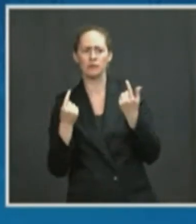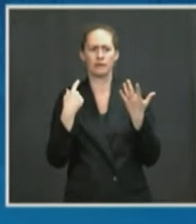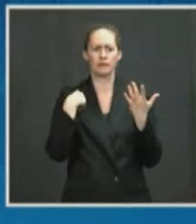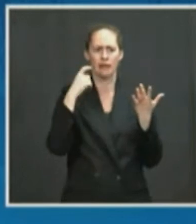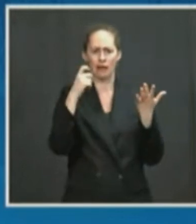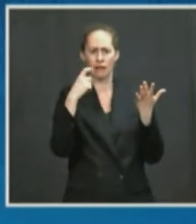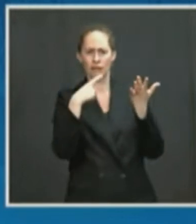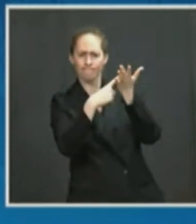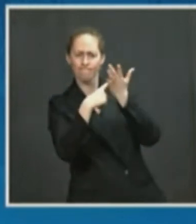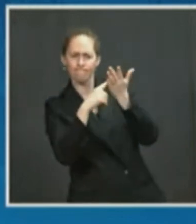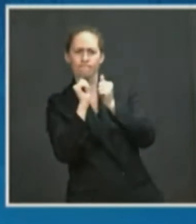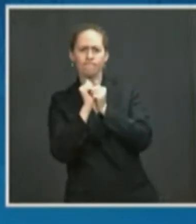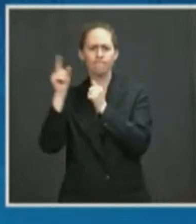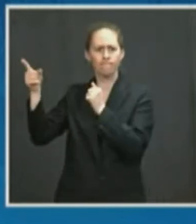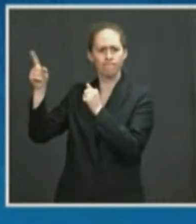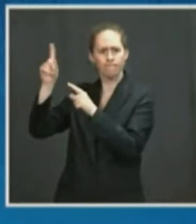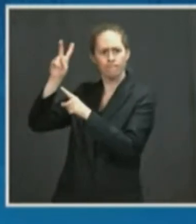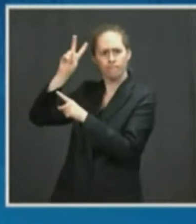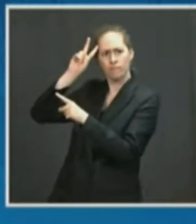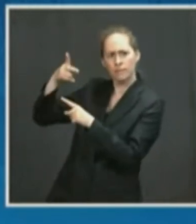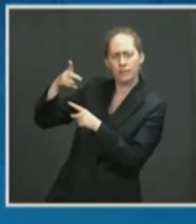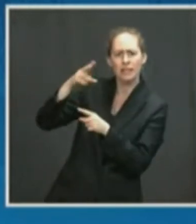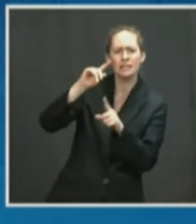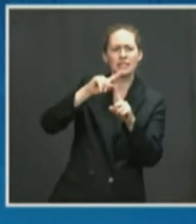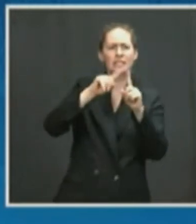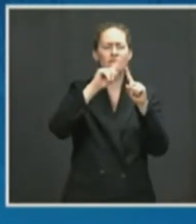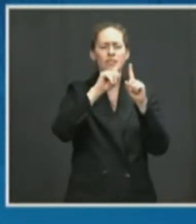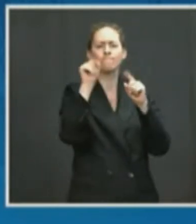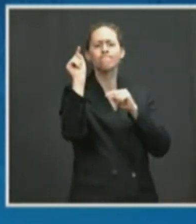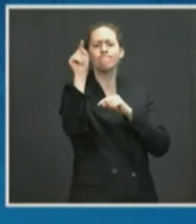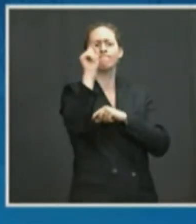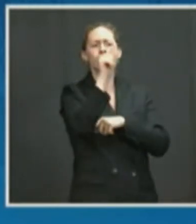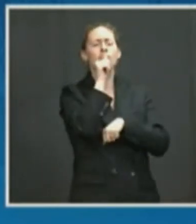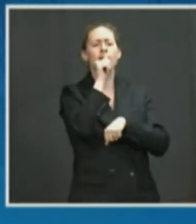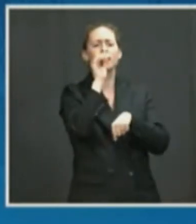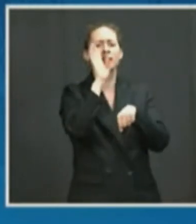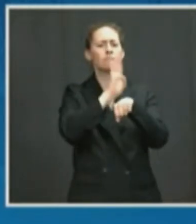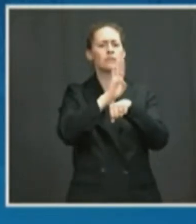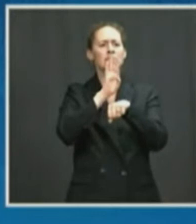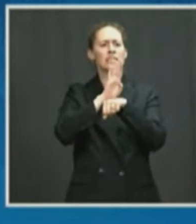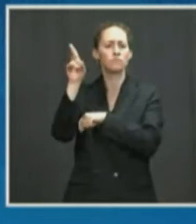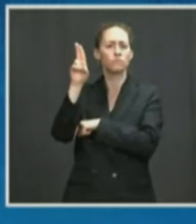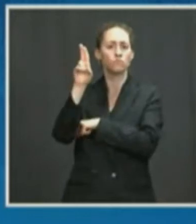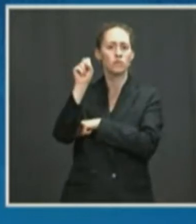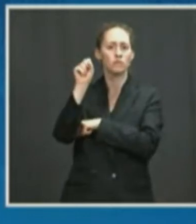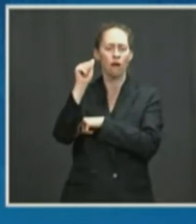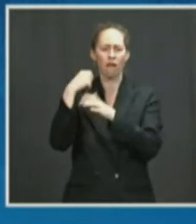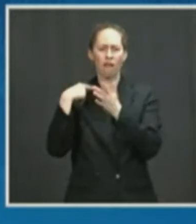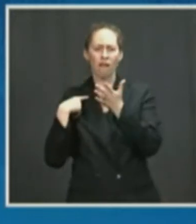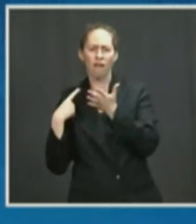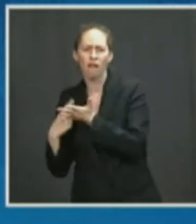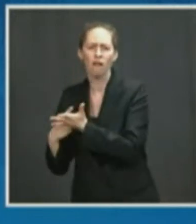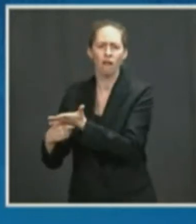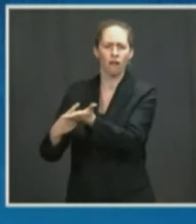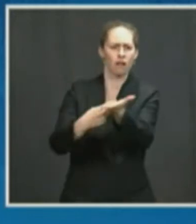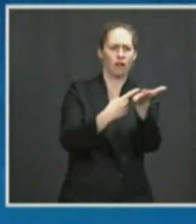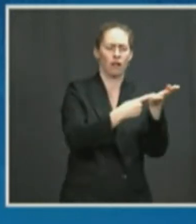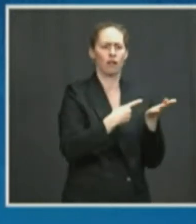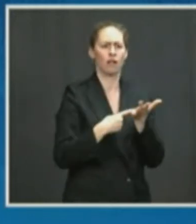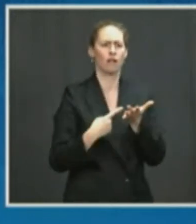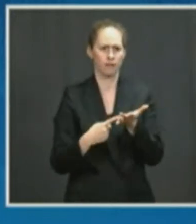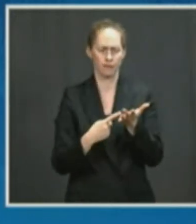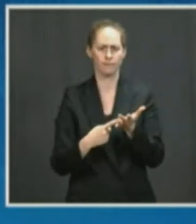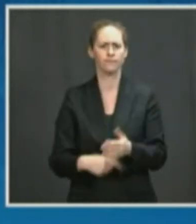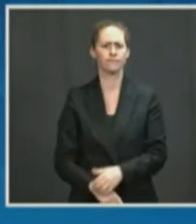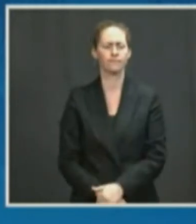that through their companies can establish businesses in our country to create